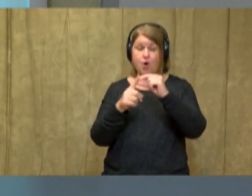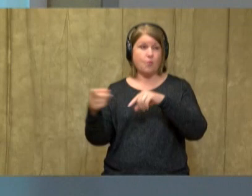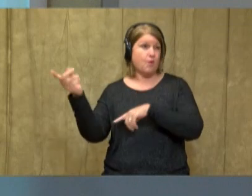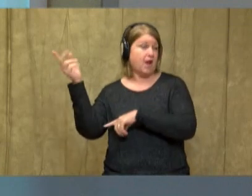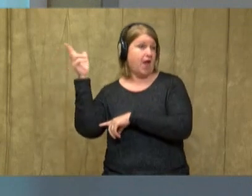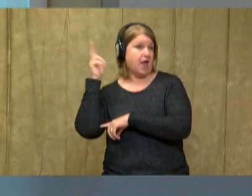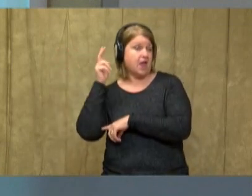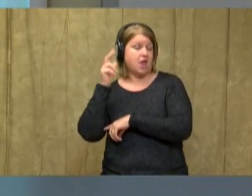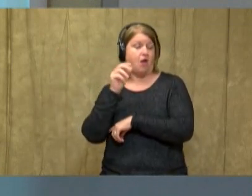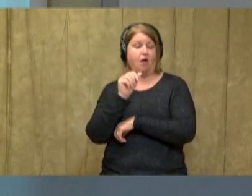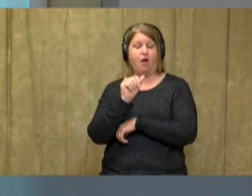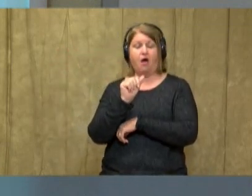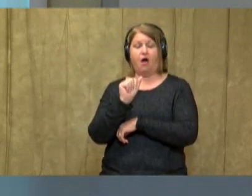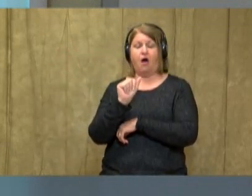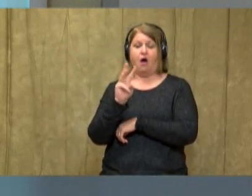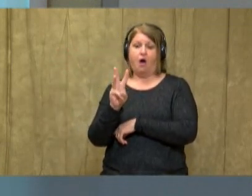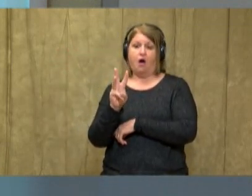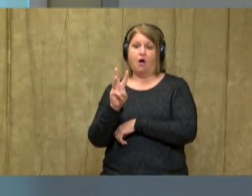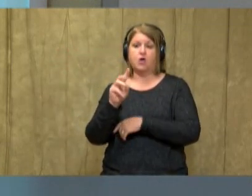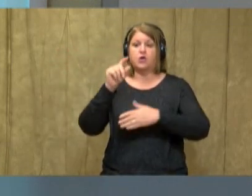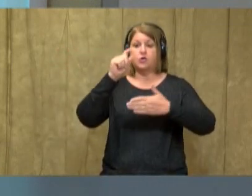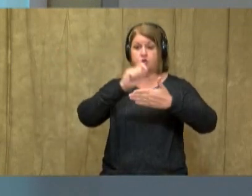today, you're going to write the letters